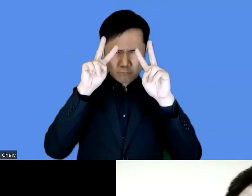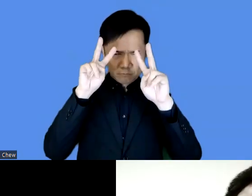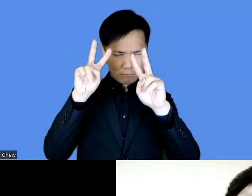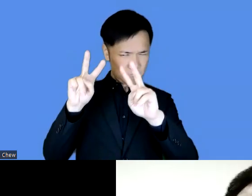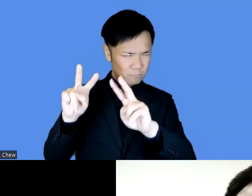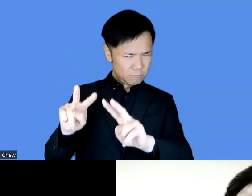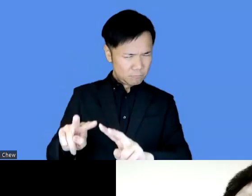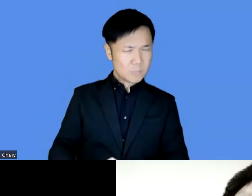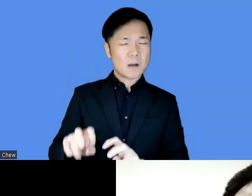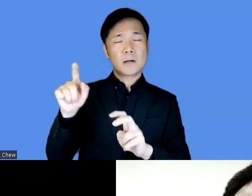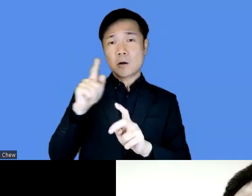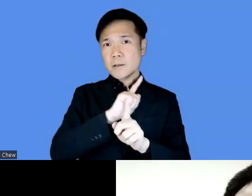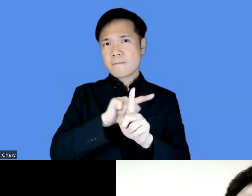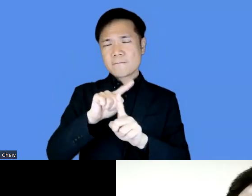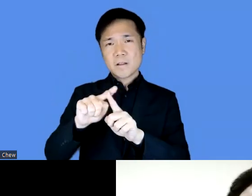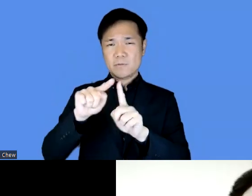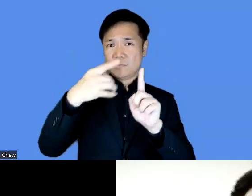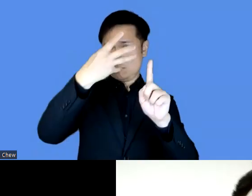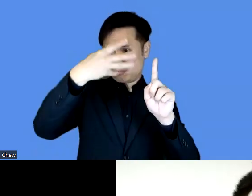all the data collected.